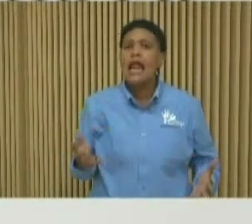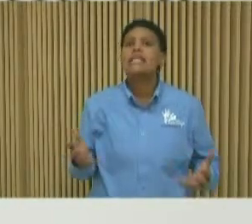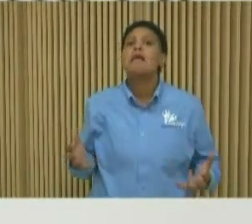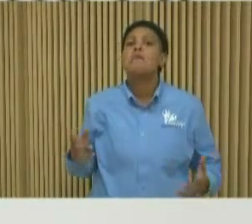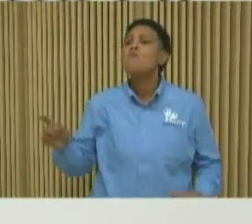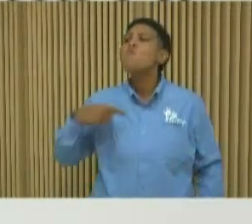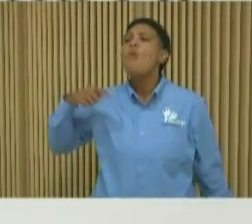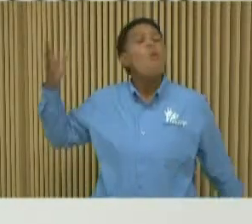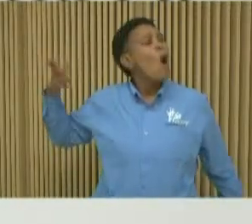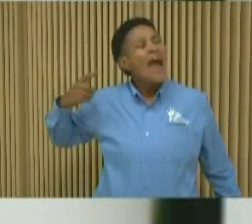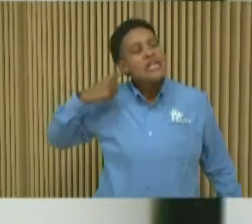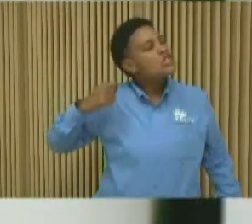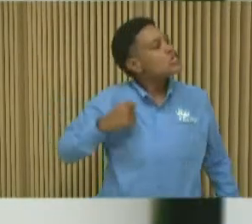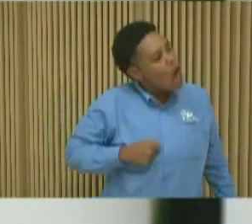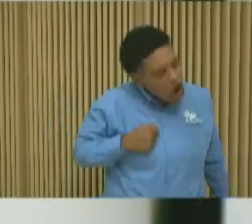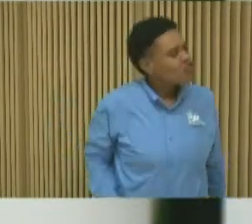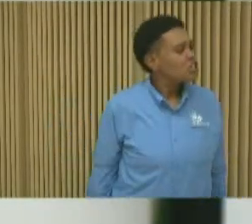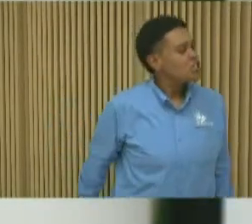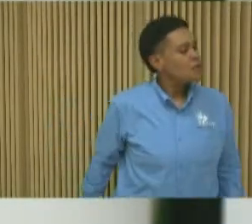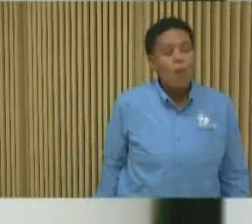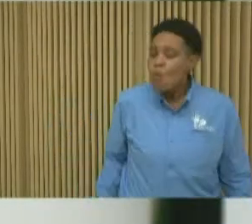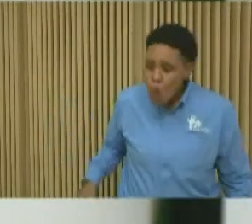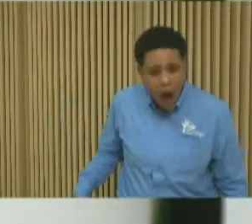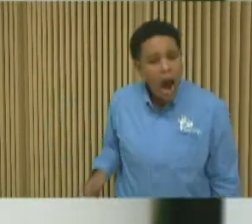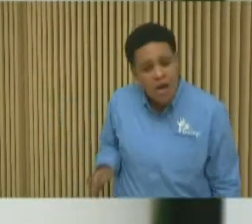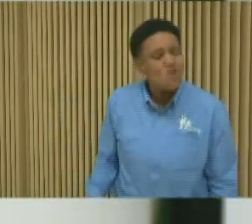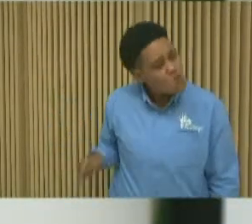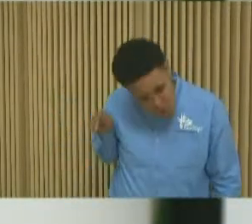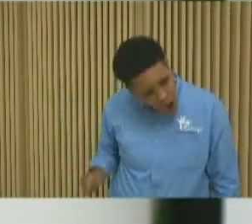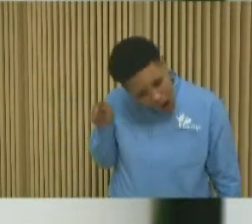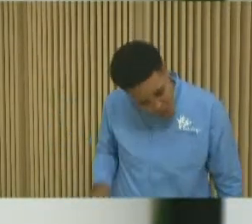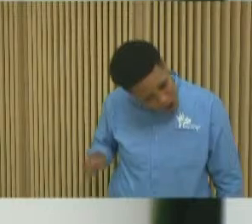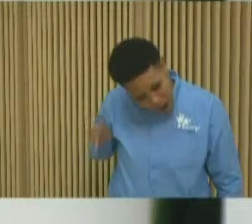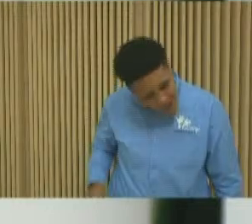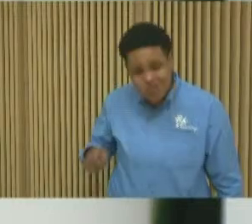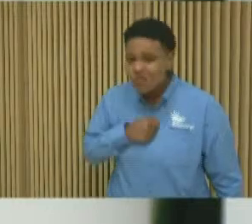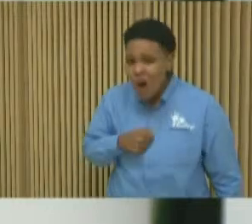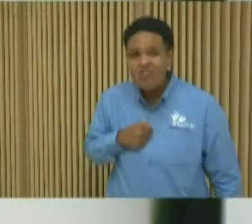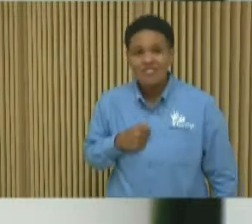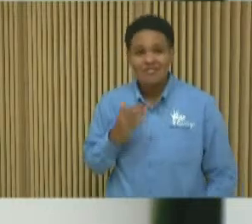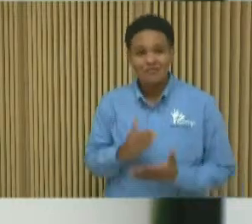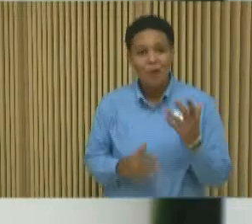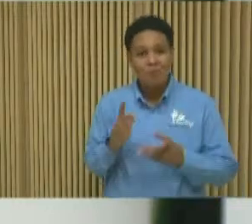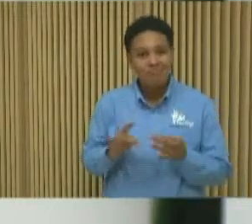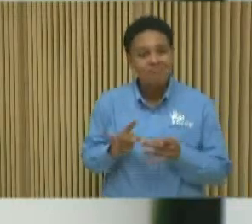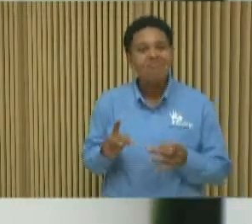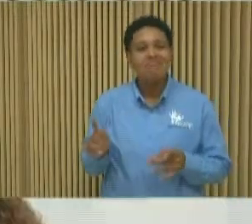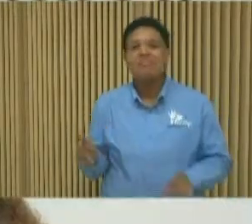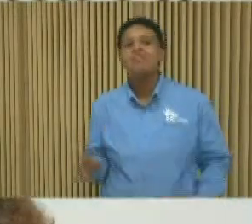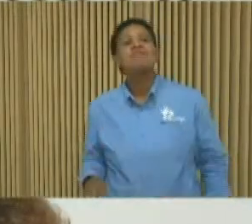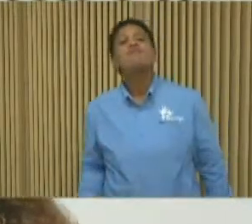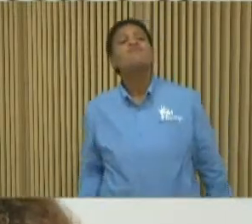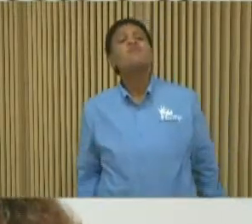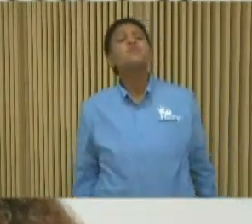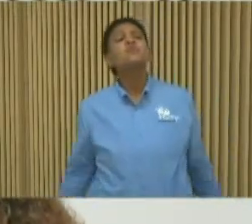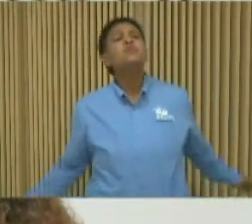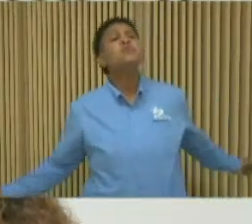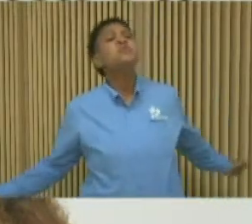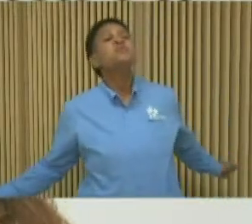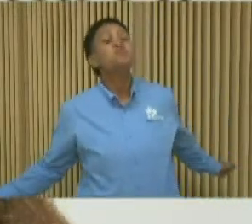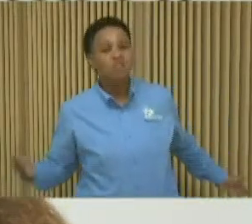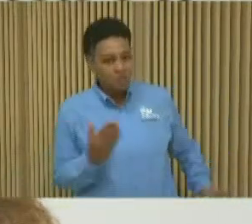have a problem Well, there. that's, I mean, I but think then you know what that is. That's another perspective and another conversation. But just to answer